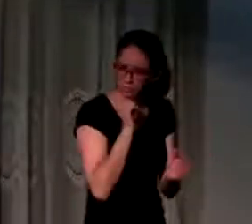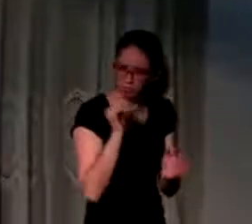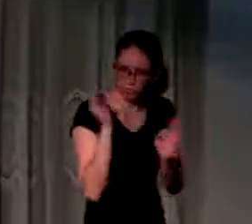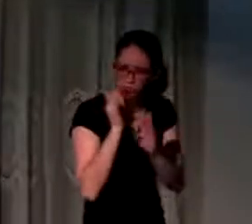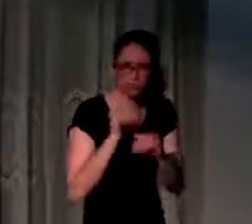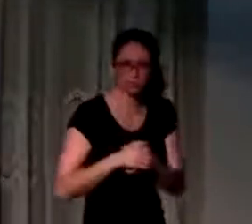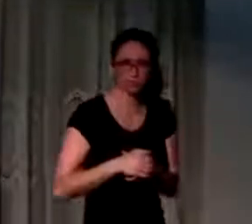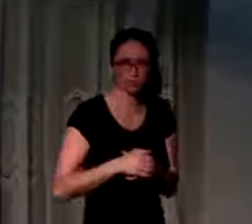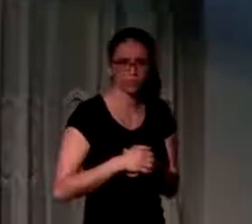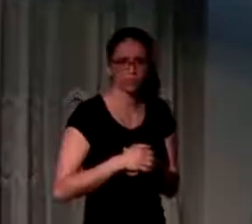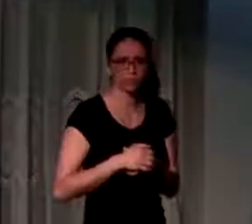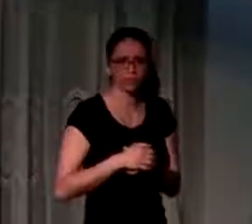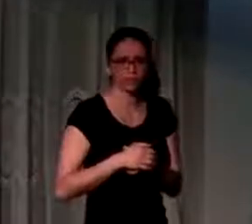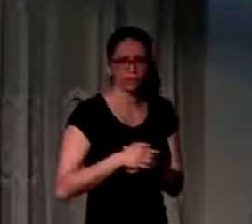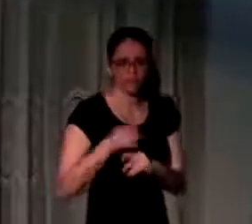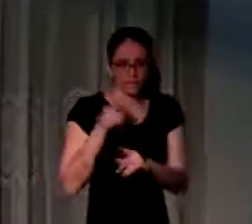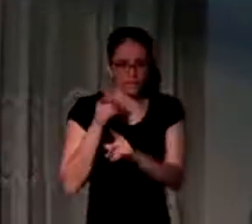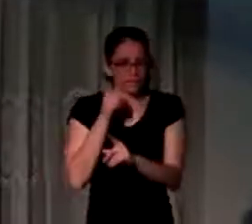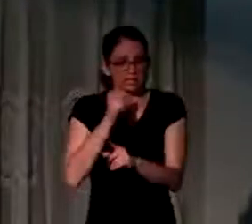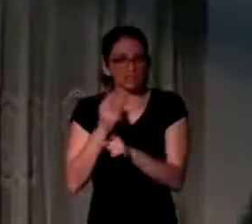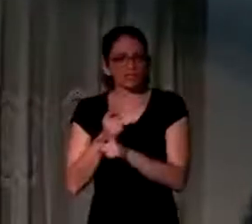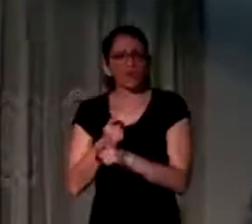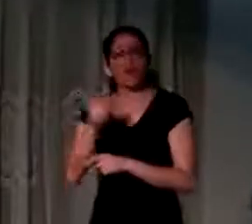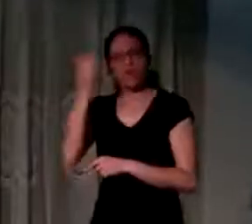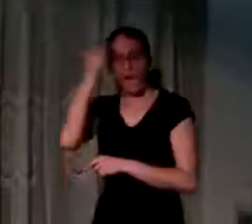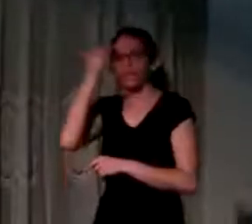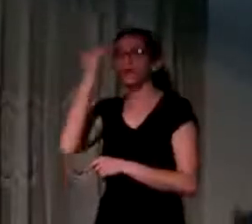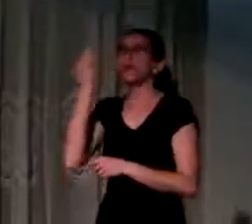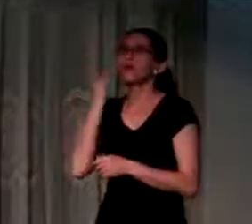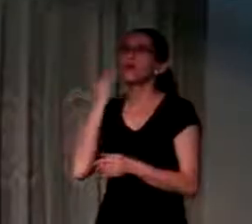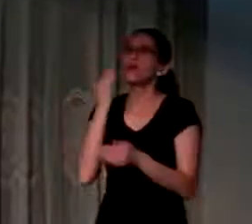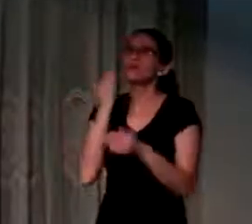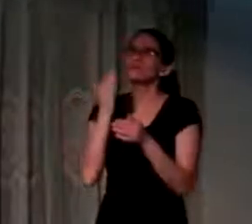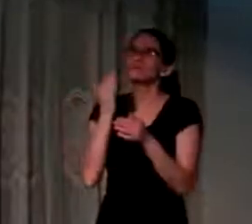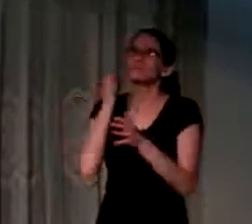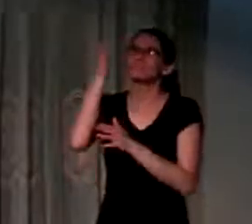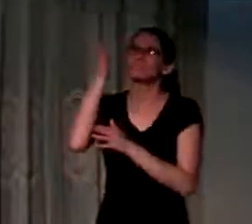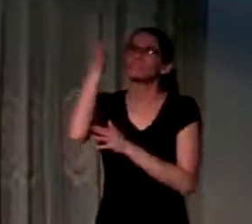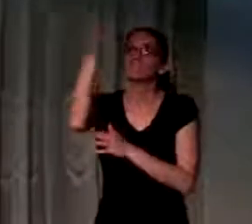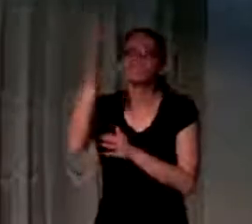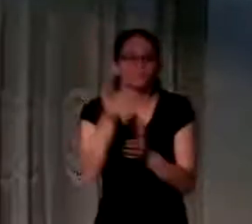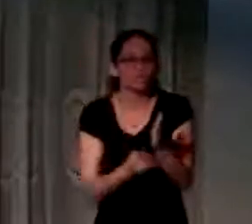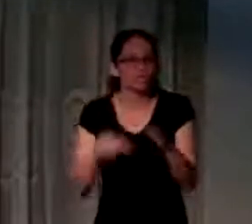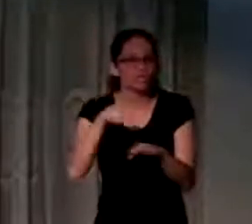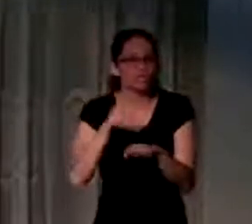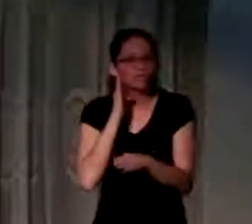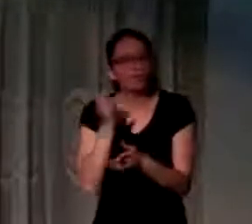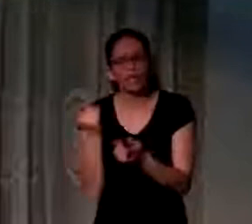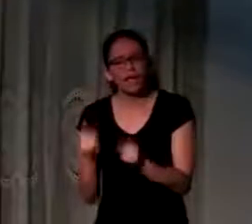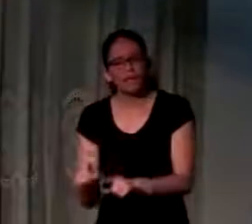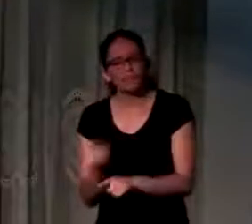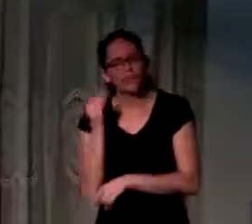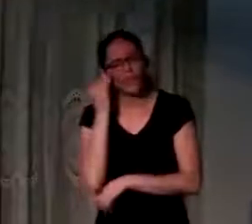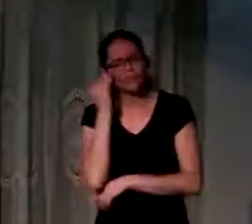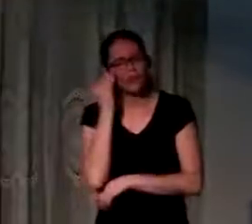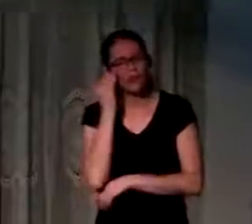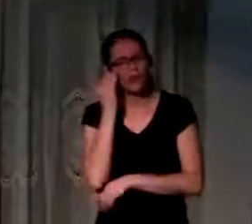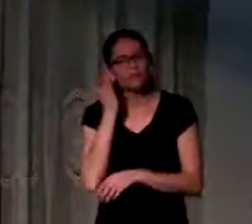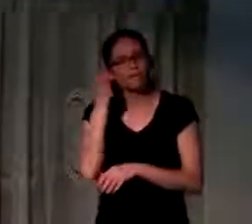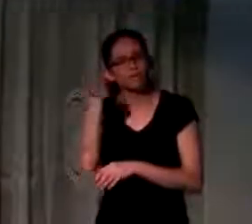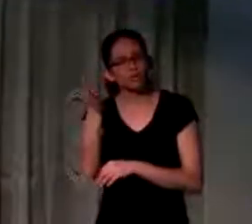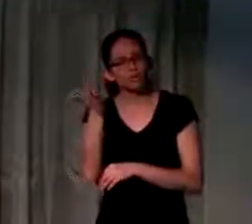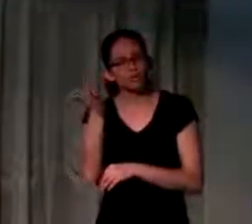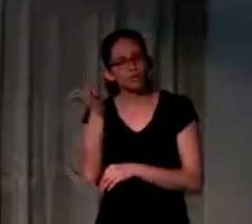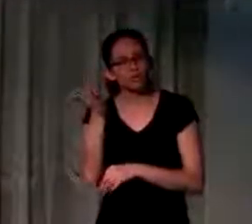And Martha said, I know at the resurrection, that thing that they all talk about that we've never seen, it's coming, that resurrection. And